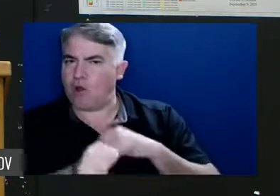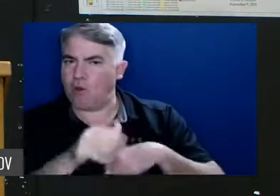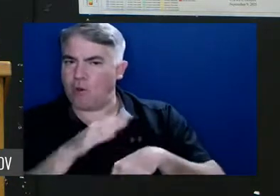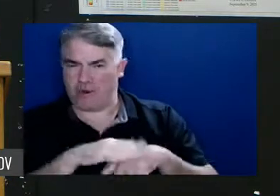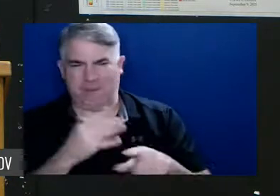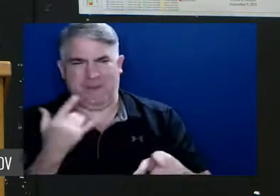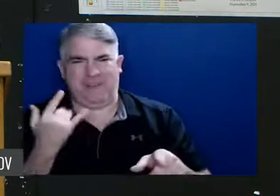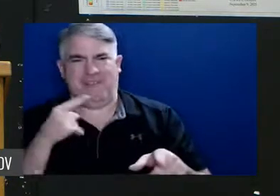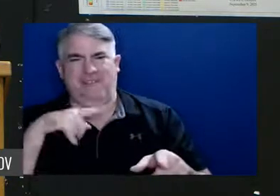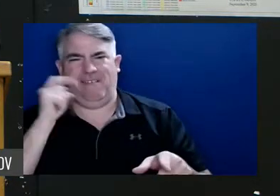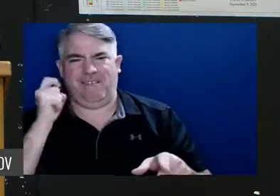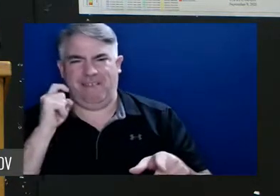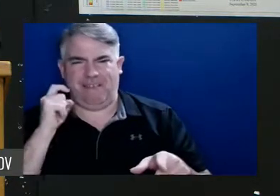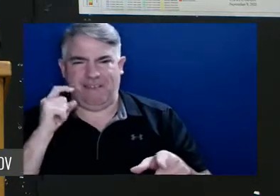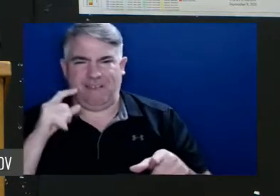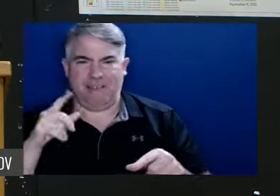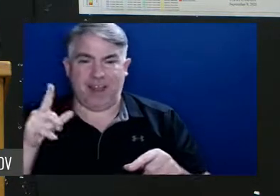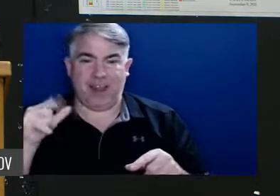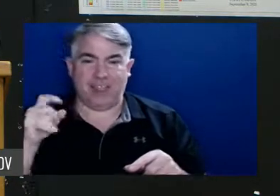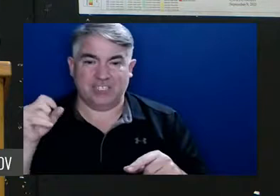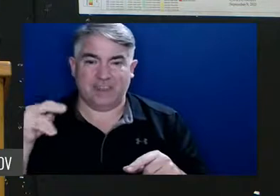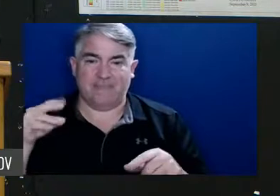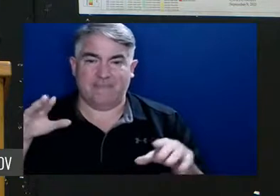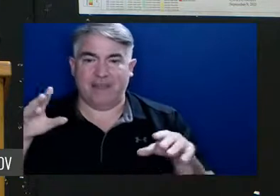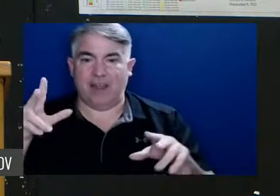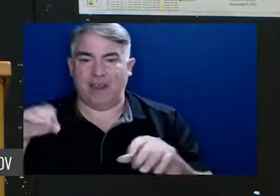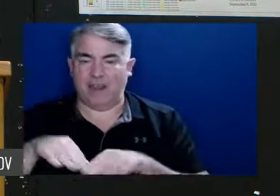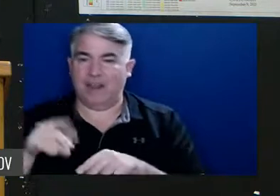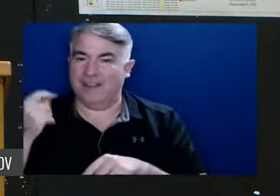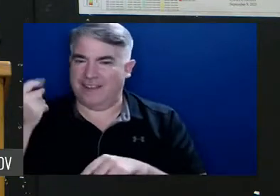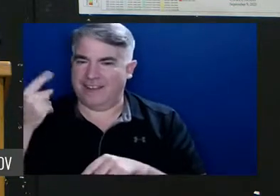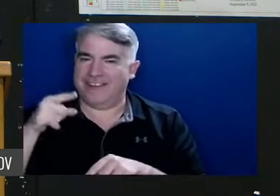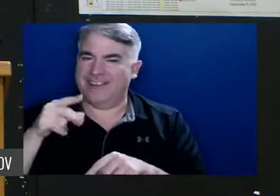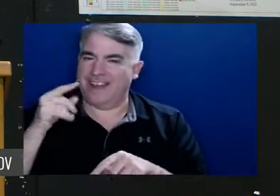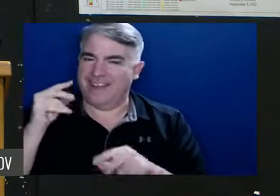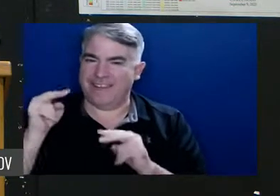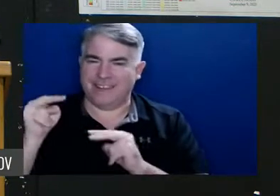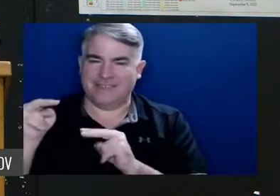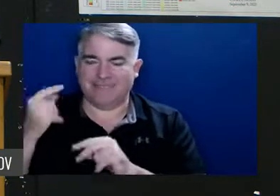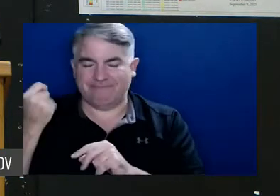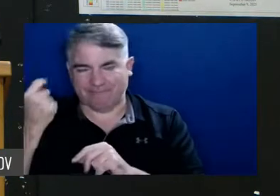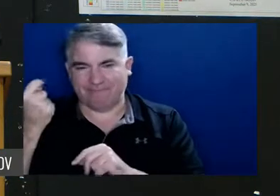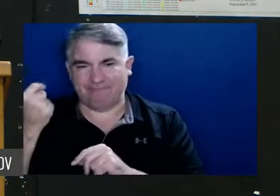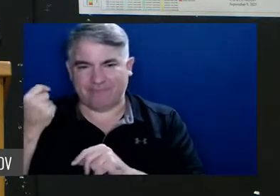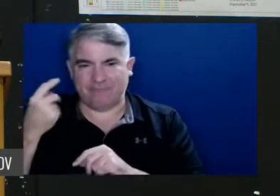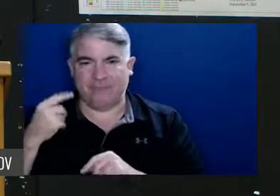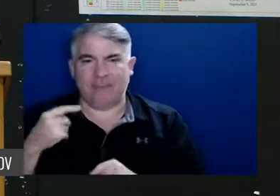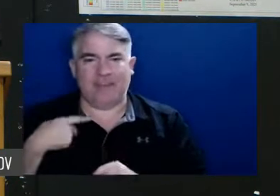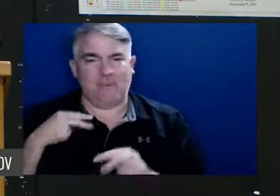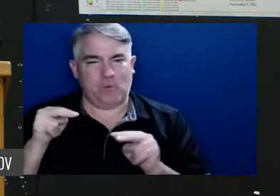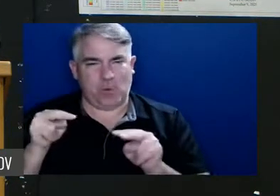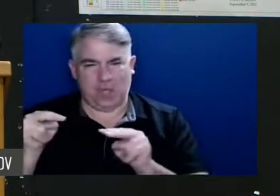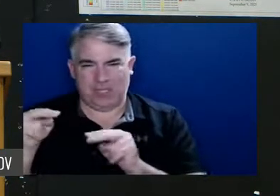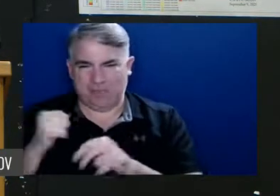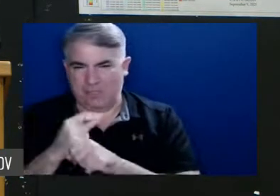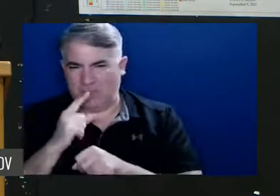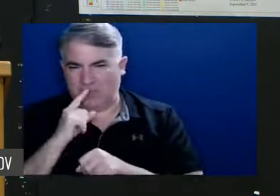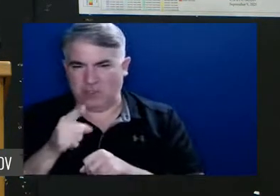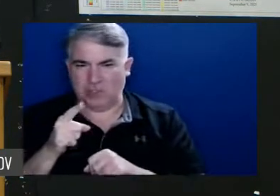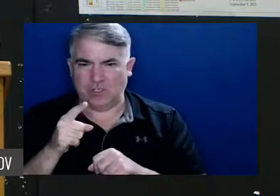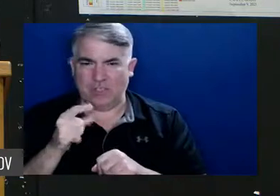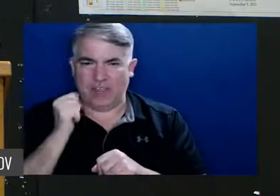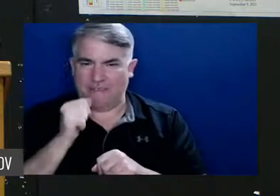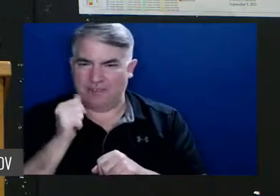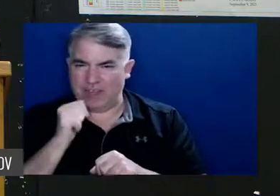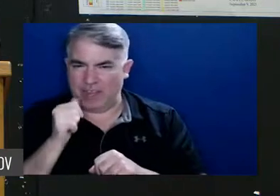We understand that is a concern of the community, and we continue to evaluate that every day with the incident management team.